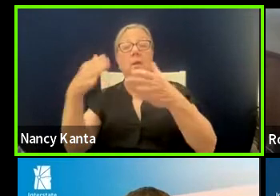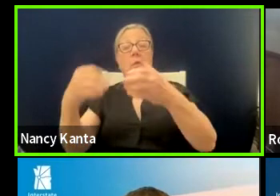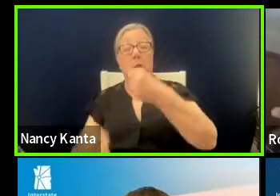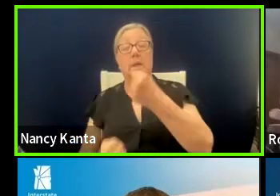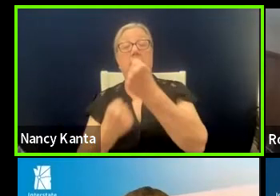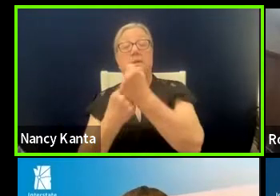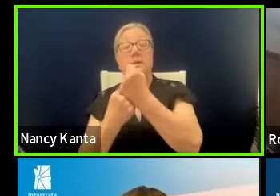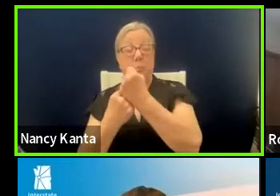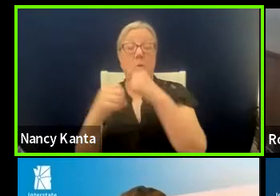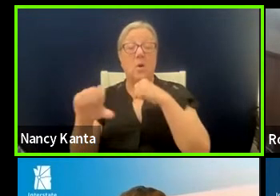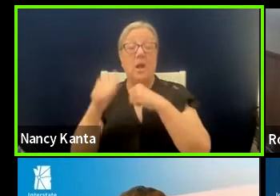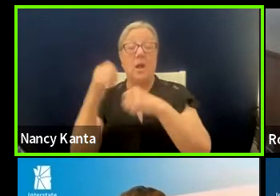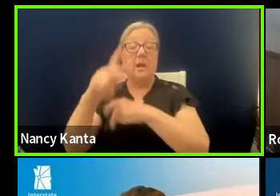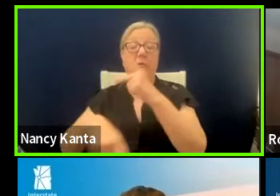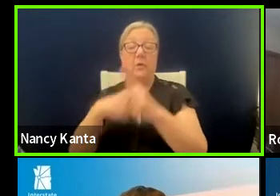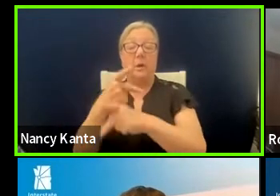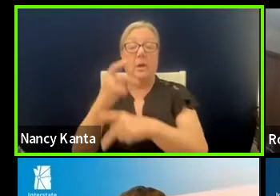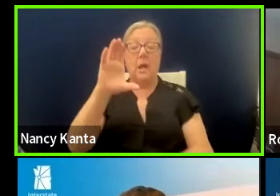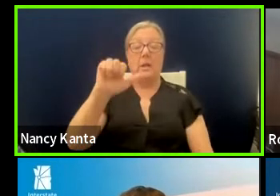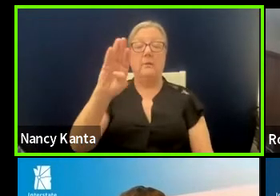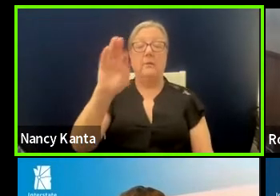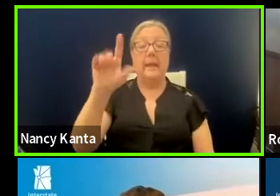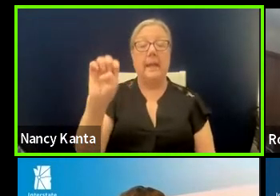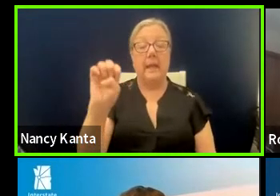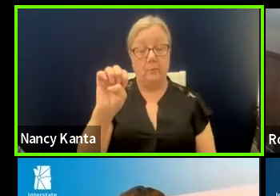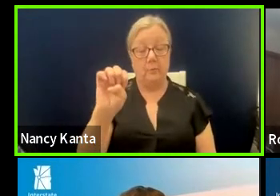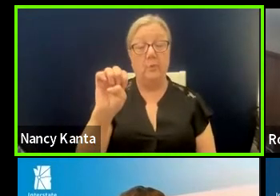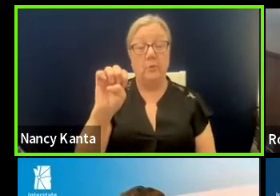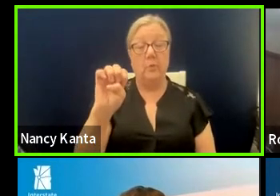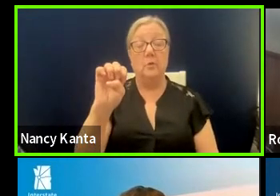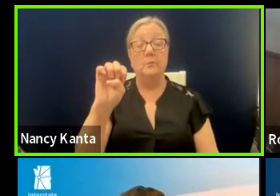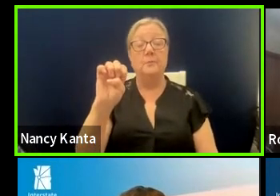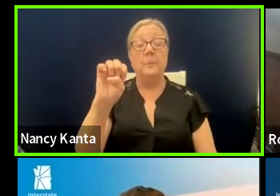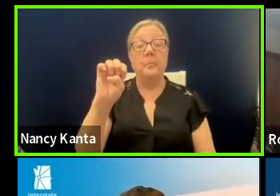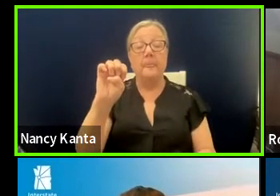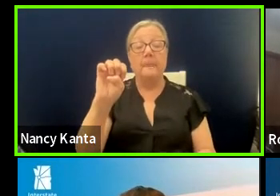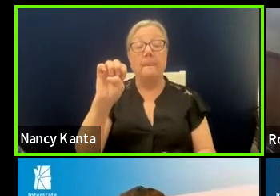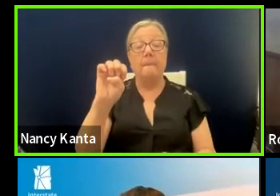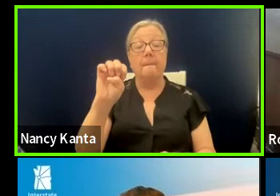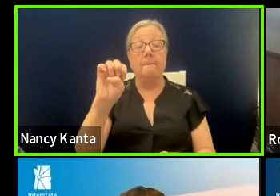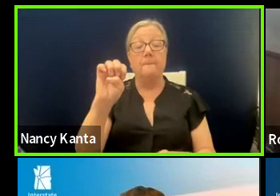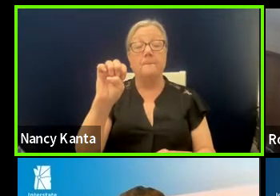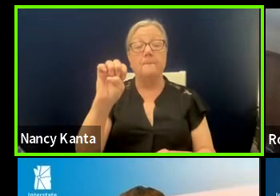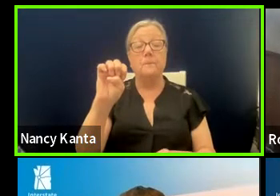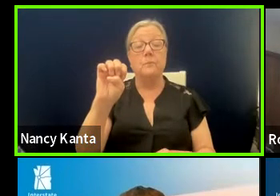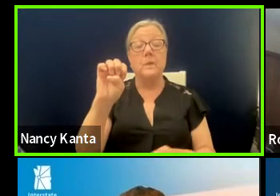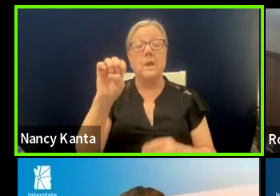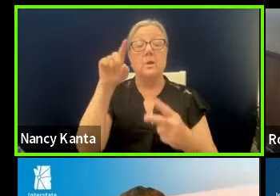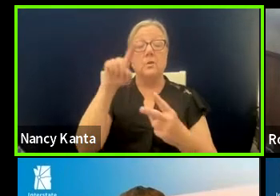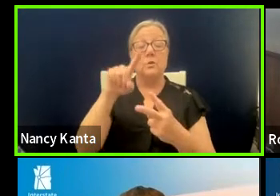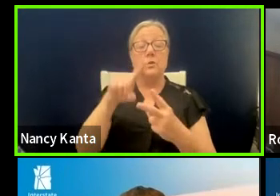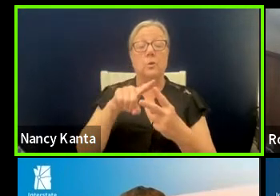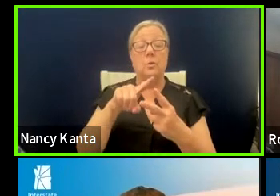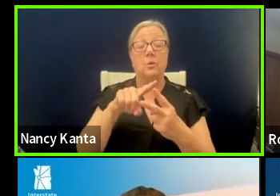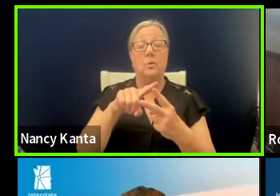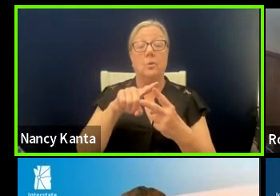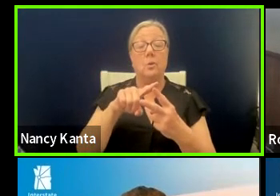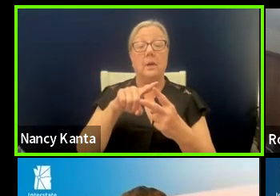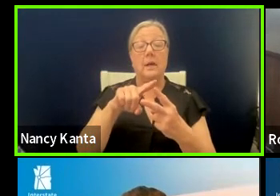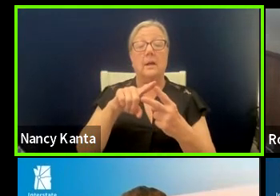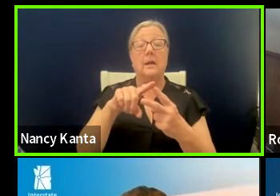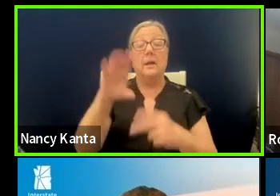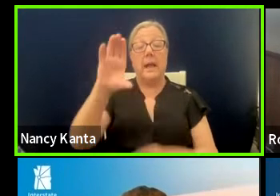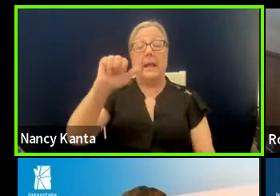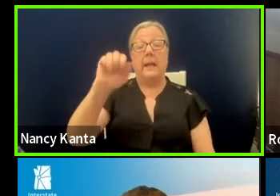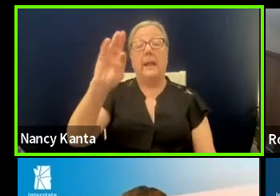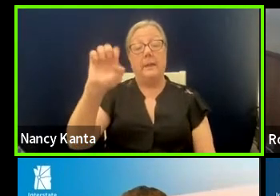like Casey was pointing out, except it's the stays are enclosed. But what those two variants do is they allow you to